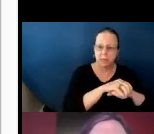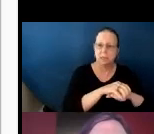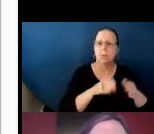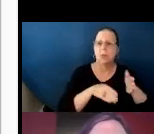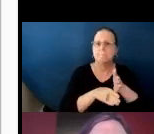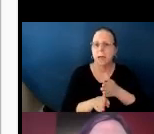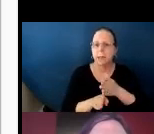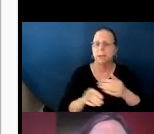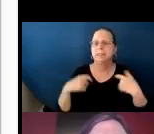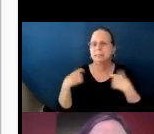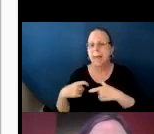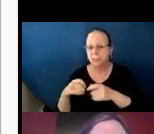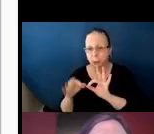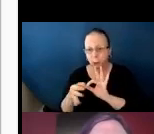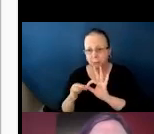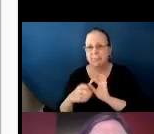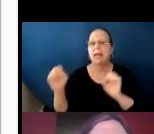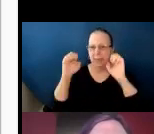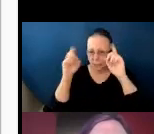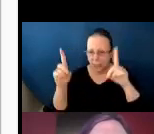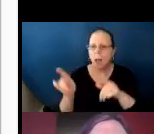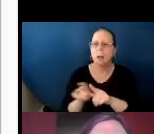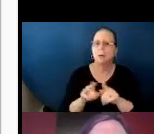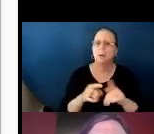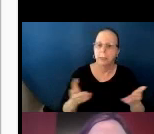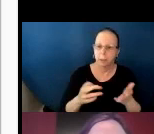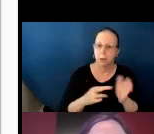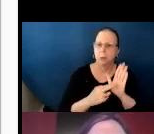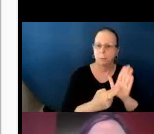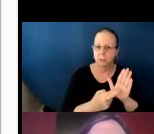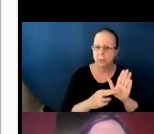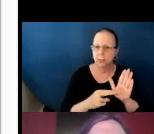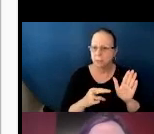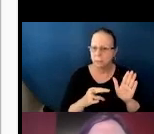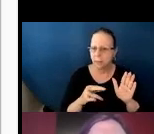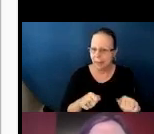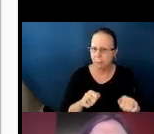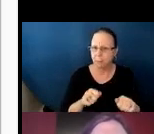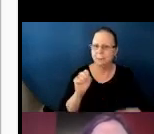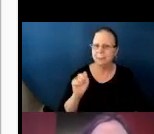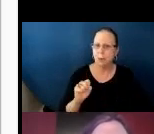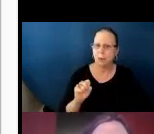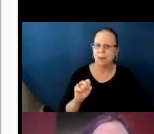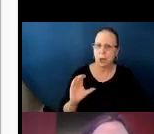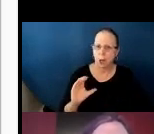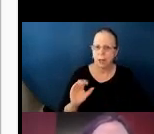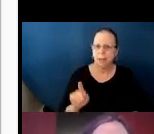and education. And also, I am here representing ABLE, South Carolina as well.